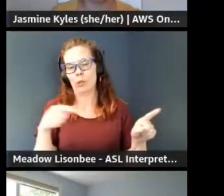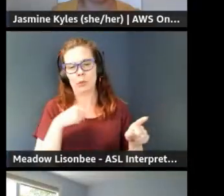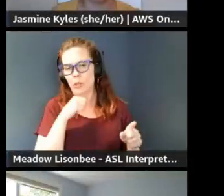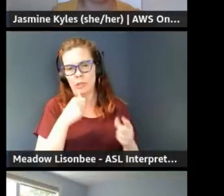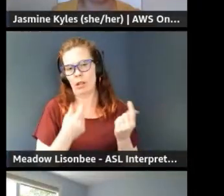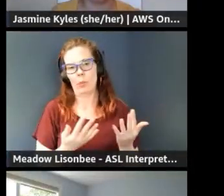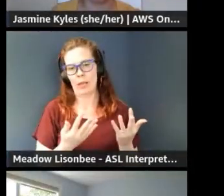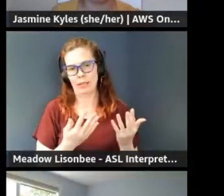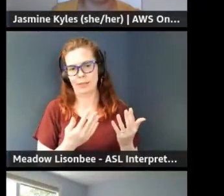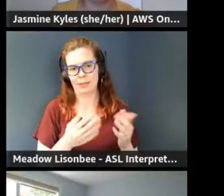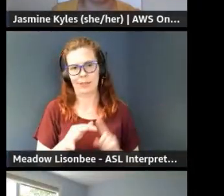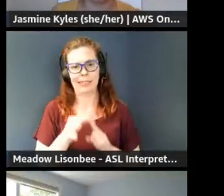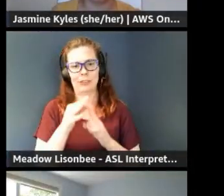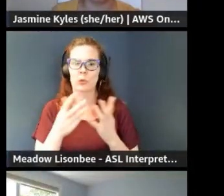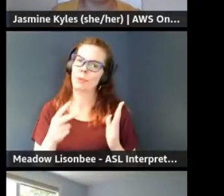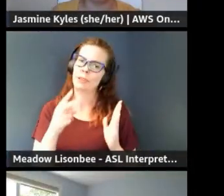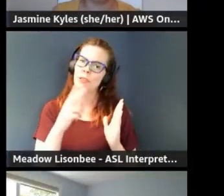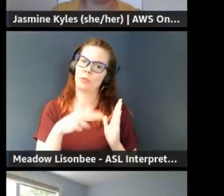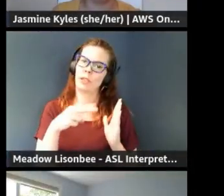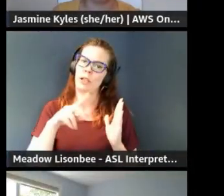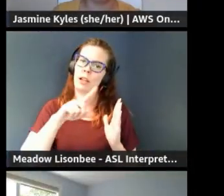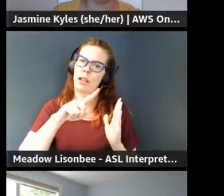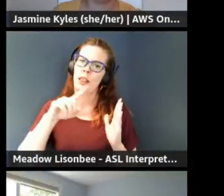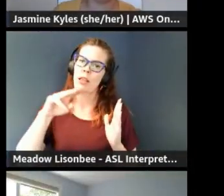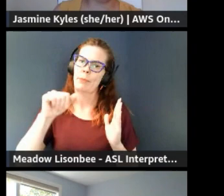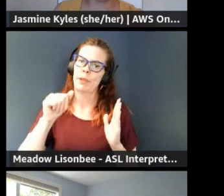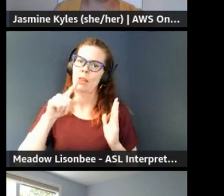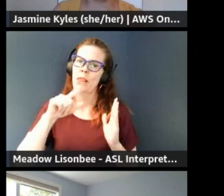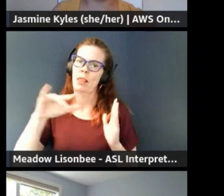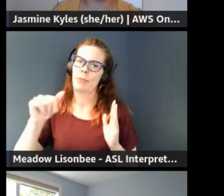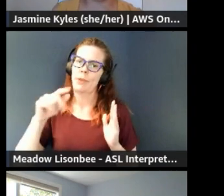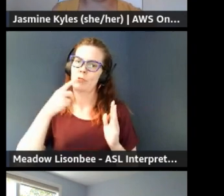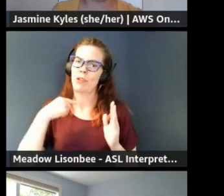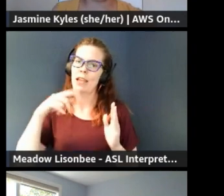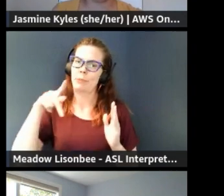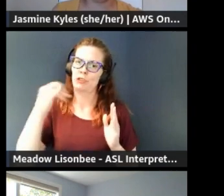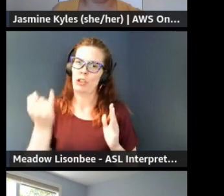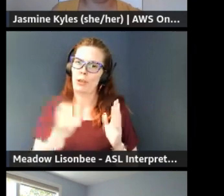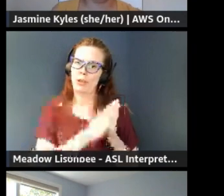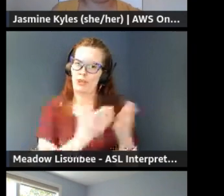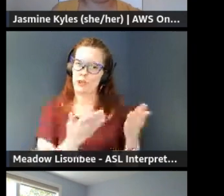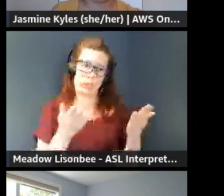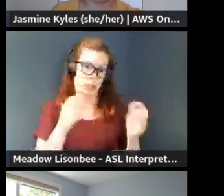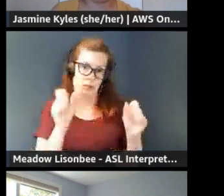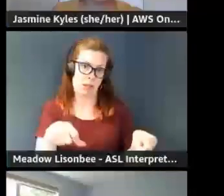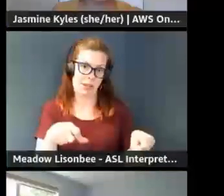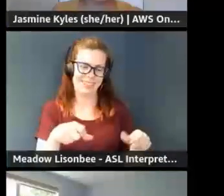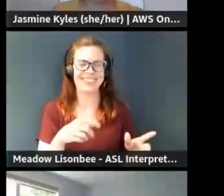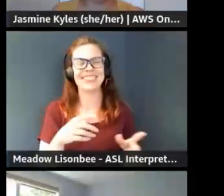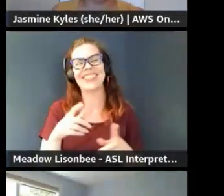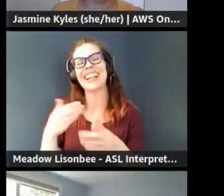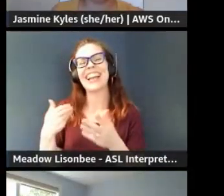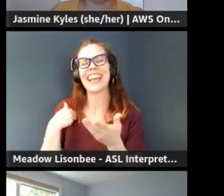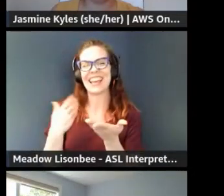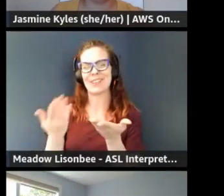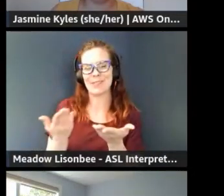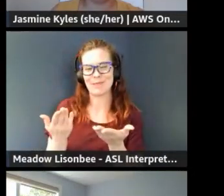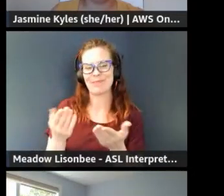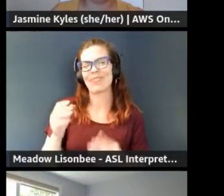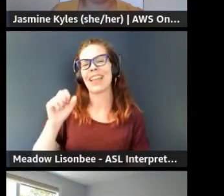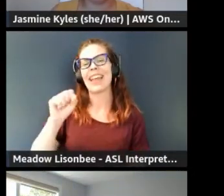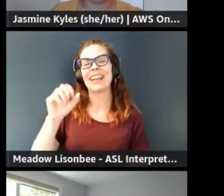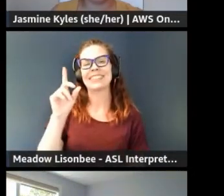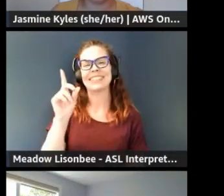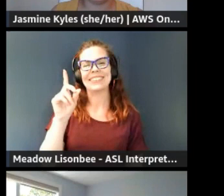this unless you want me to read Llama Llama Red Pajama. But what I do have is the